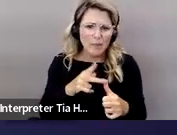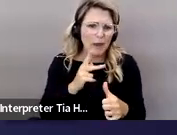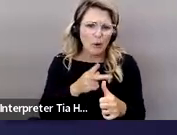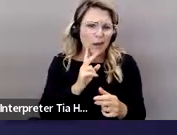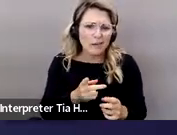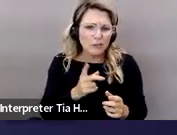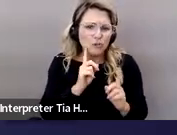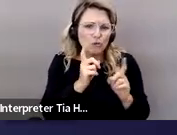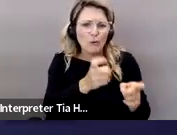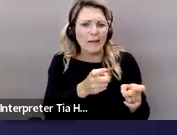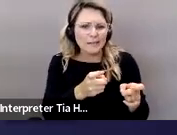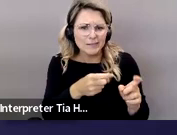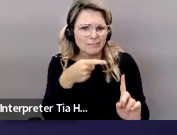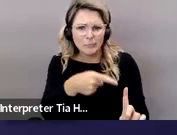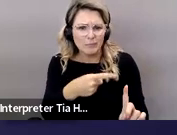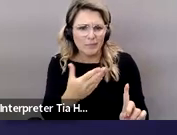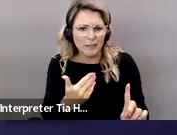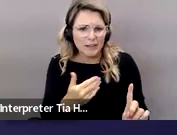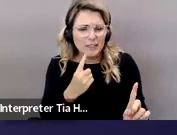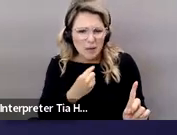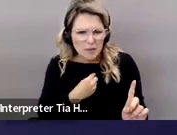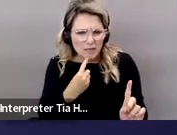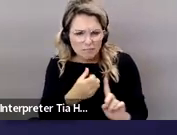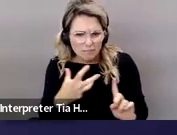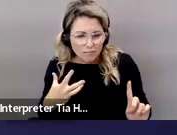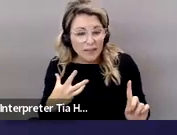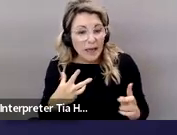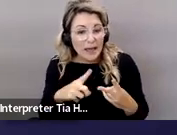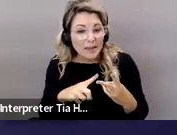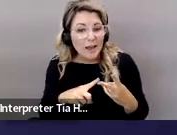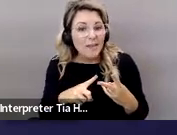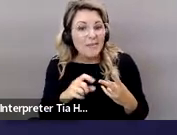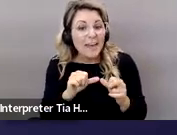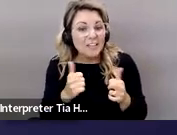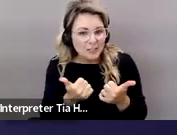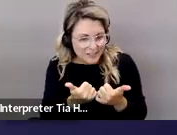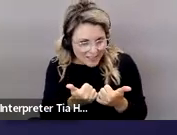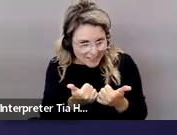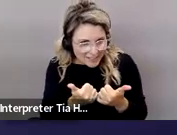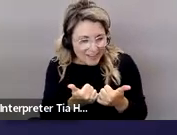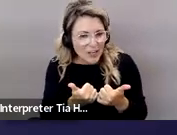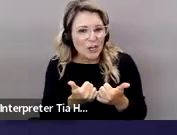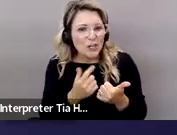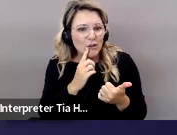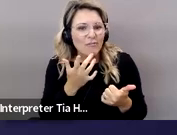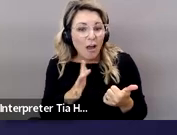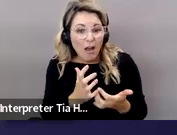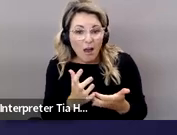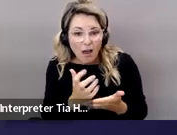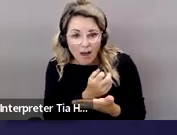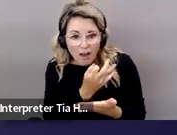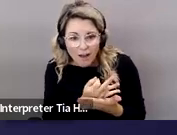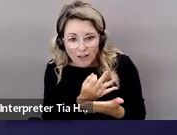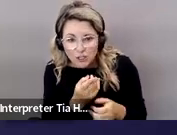grant-related interests have been, and particularly what funding agencies you've used most often, shall we say, in